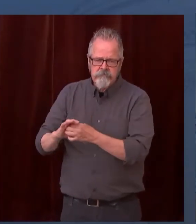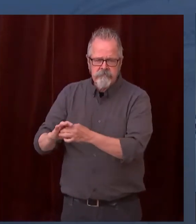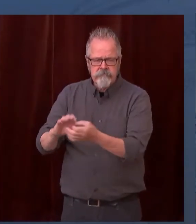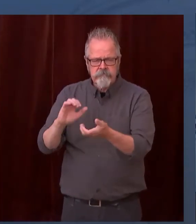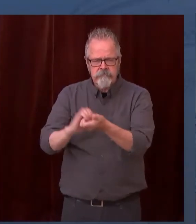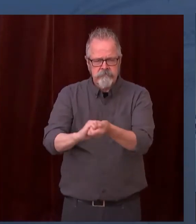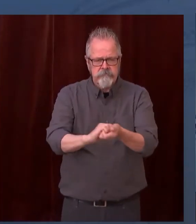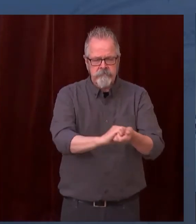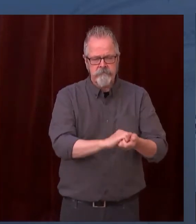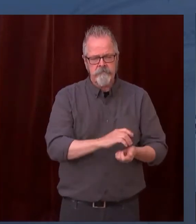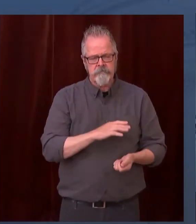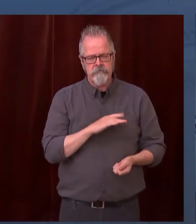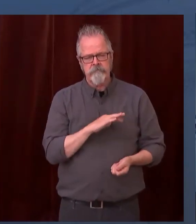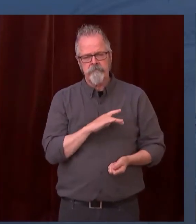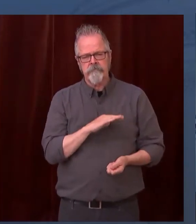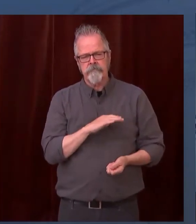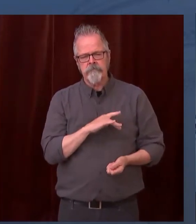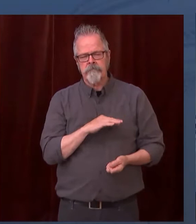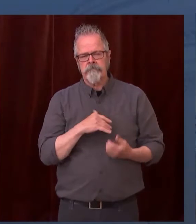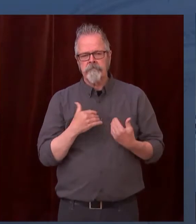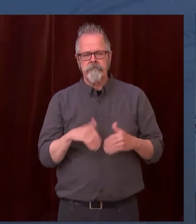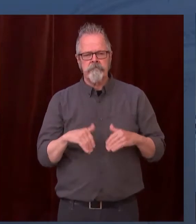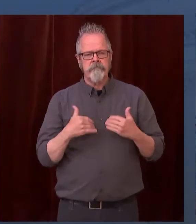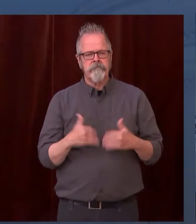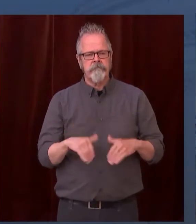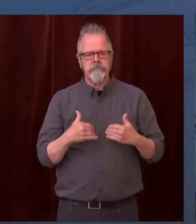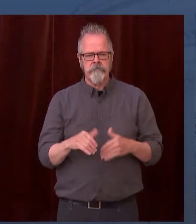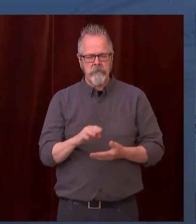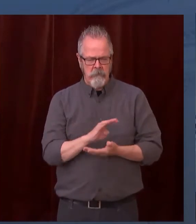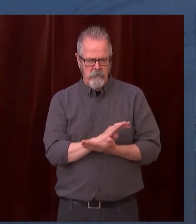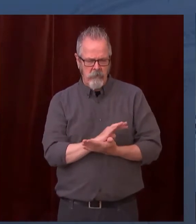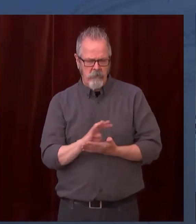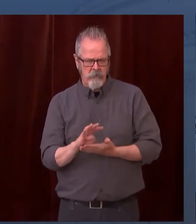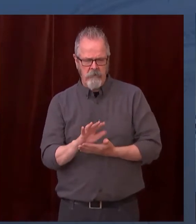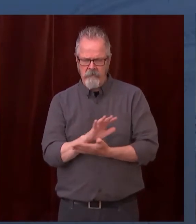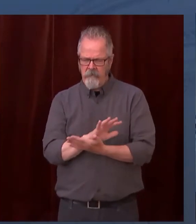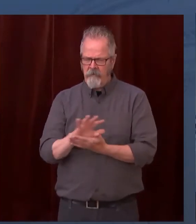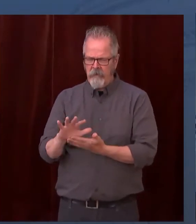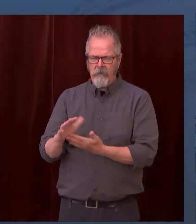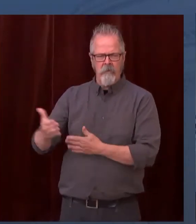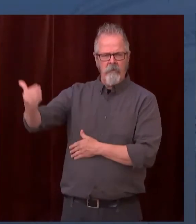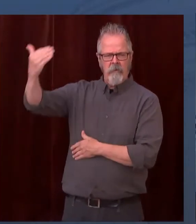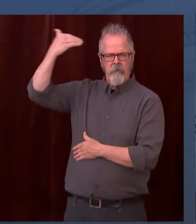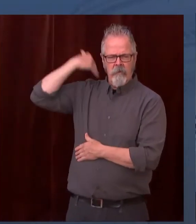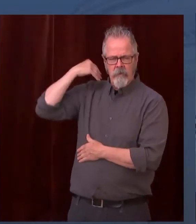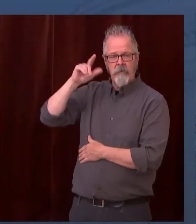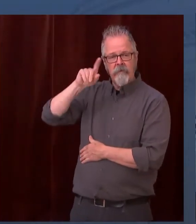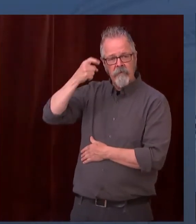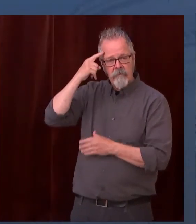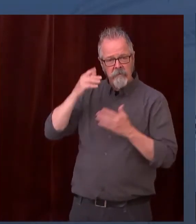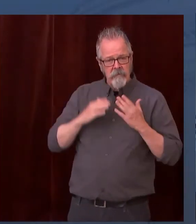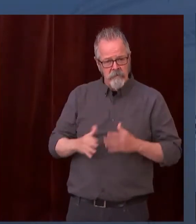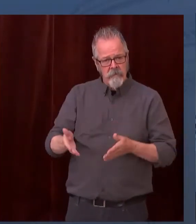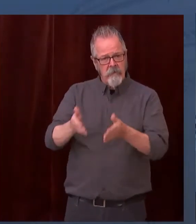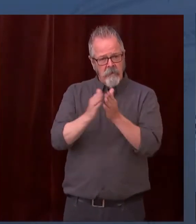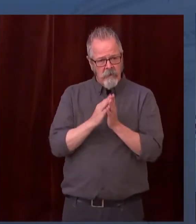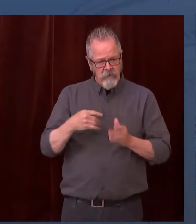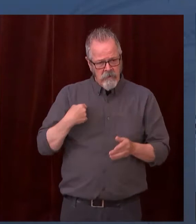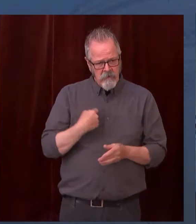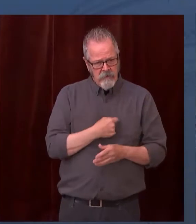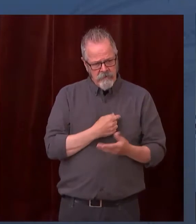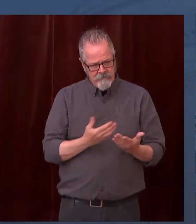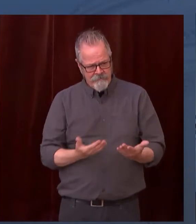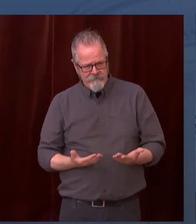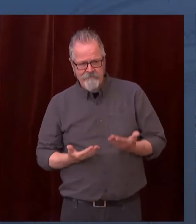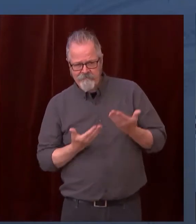to recommend masking in public places where we could not social distance. And I did that, and the council passed the resolution,